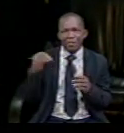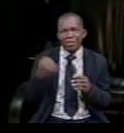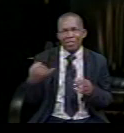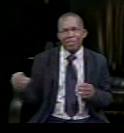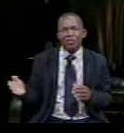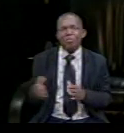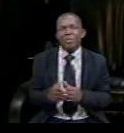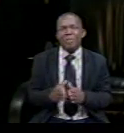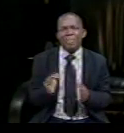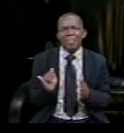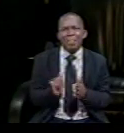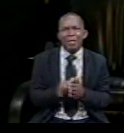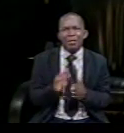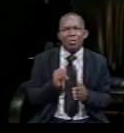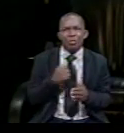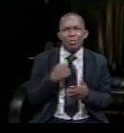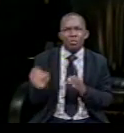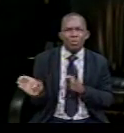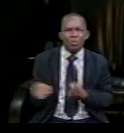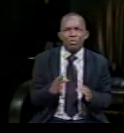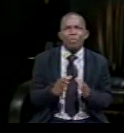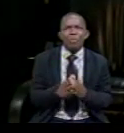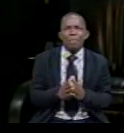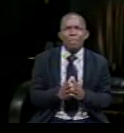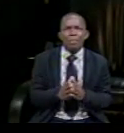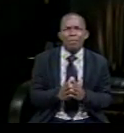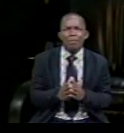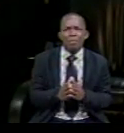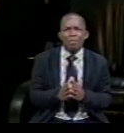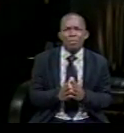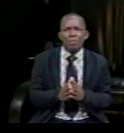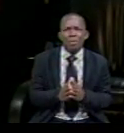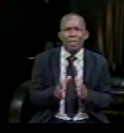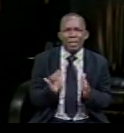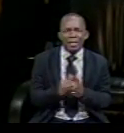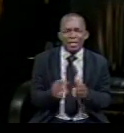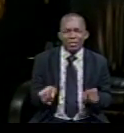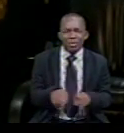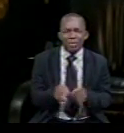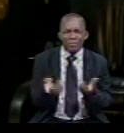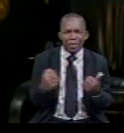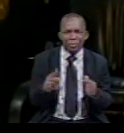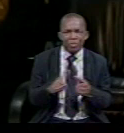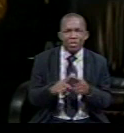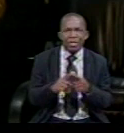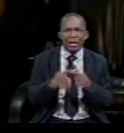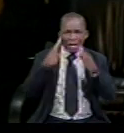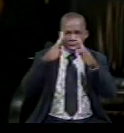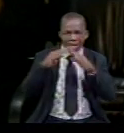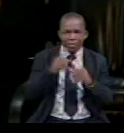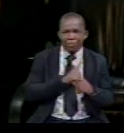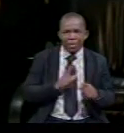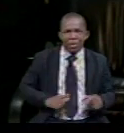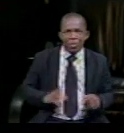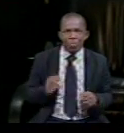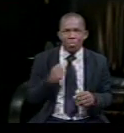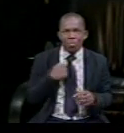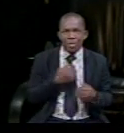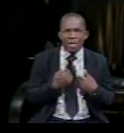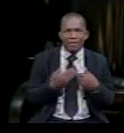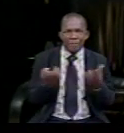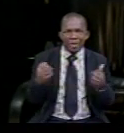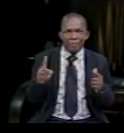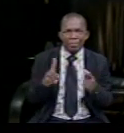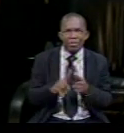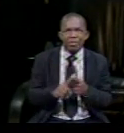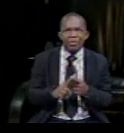Lord. The Lord will carve us, prune us, nature us. We have come to the potter's house. We've come for something. There is a desire burning in